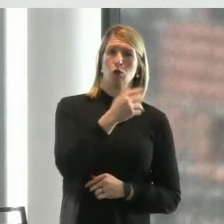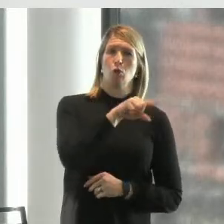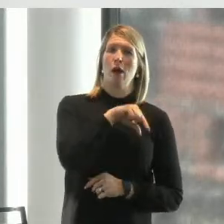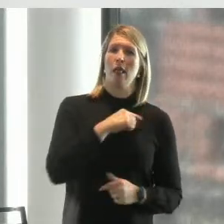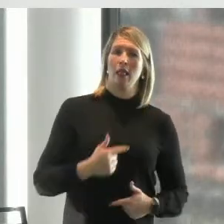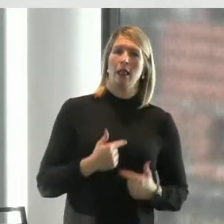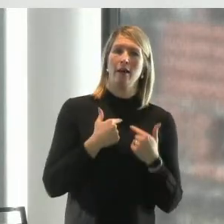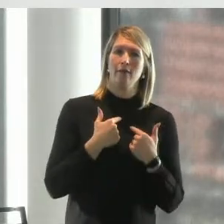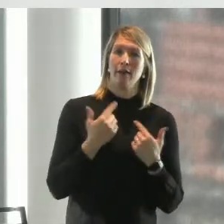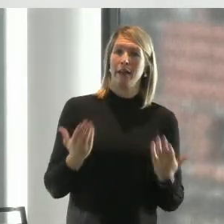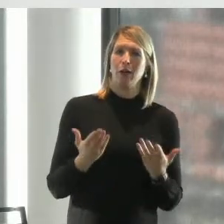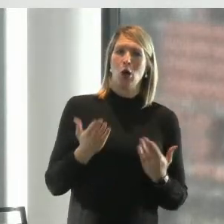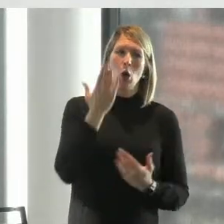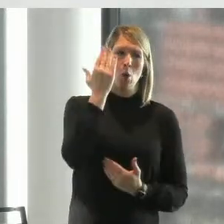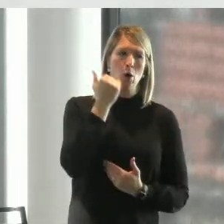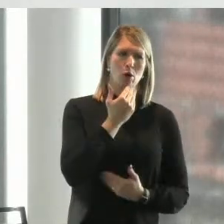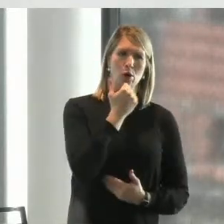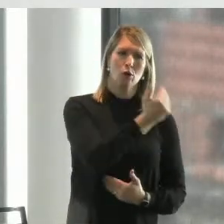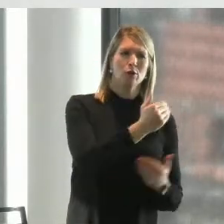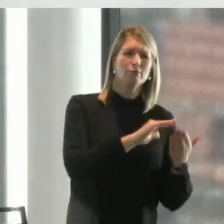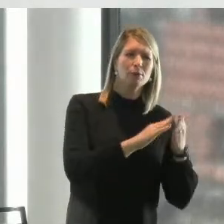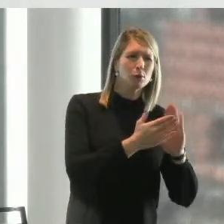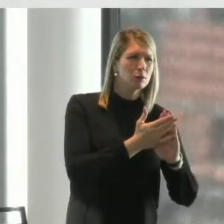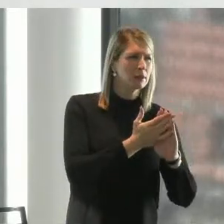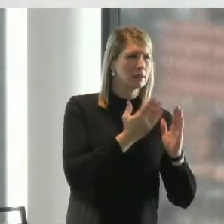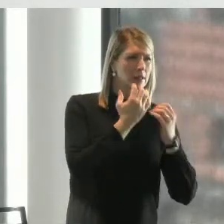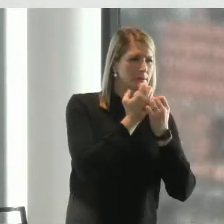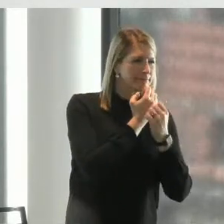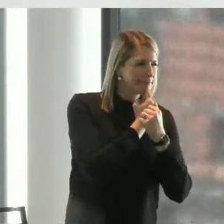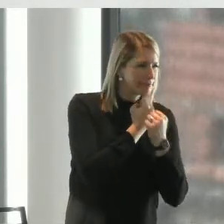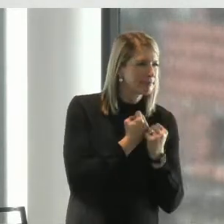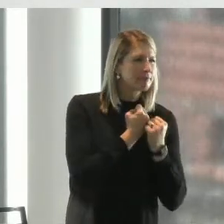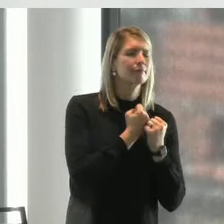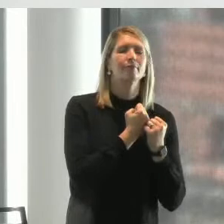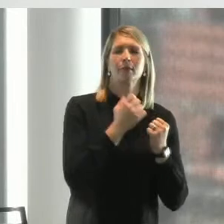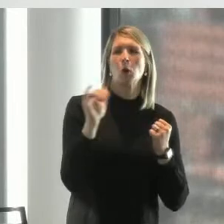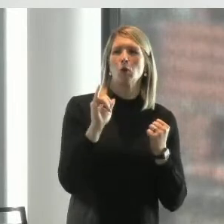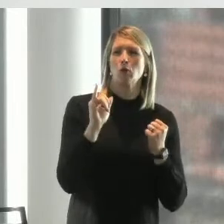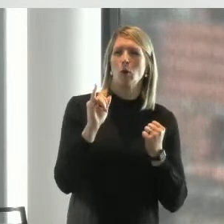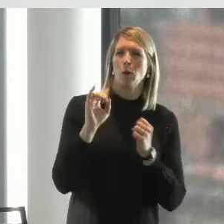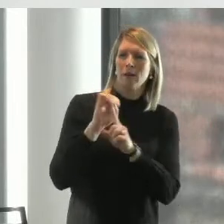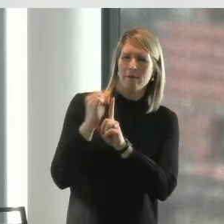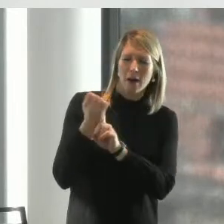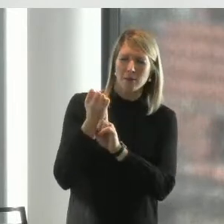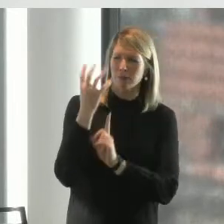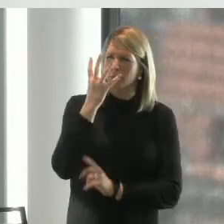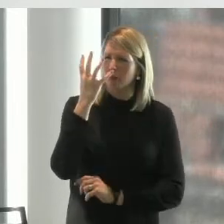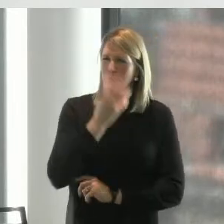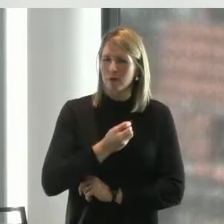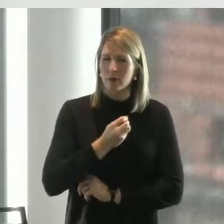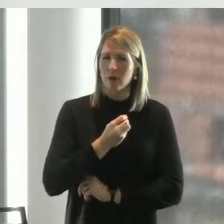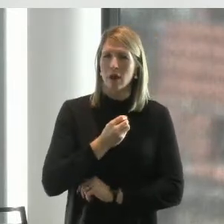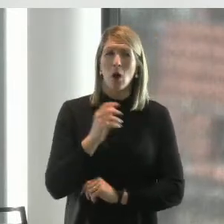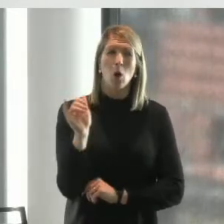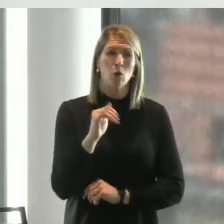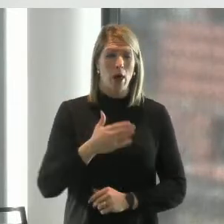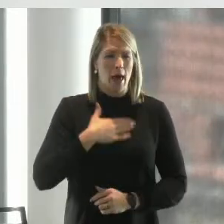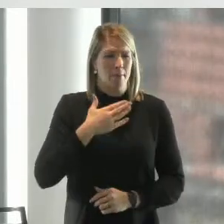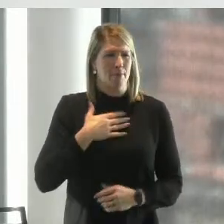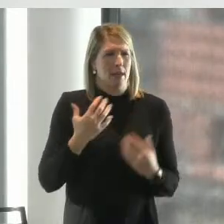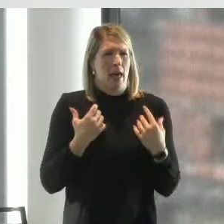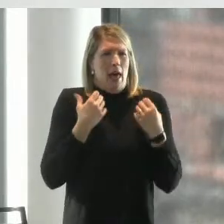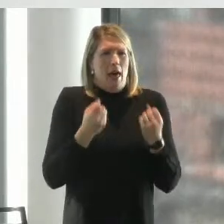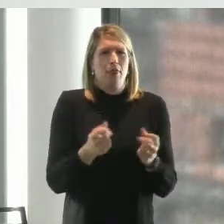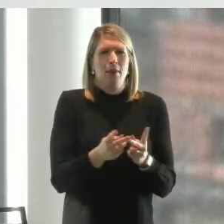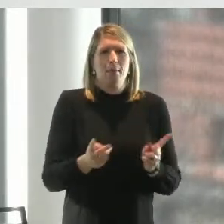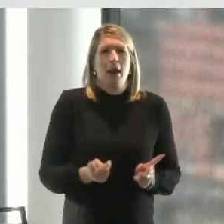communities to access to spectacular nature, to a happy, healthy place to raise a family.